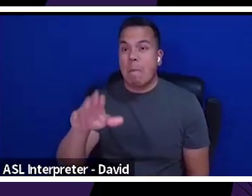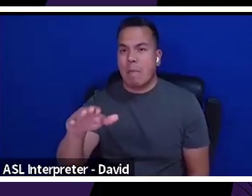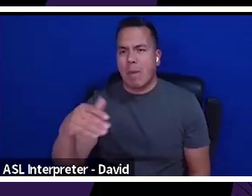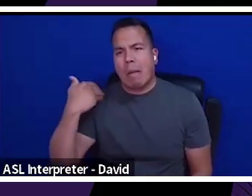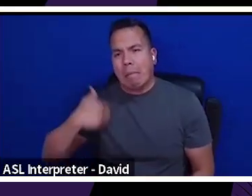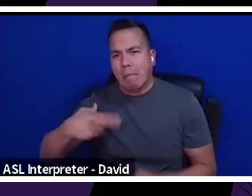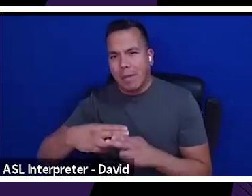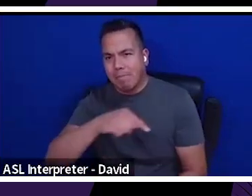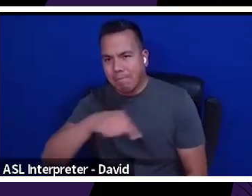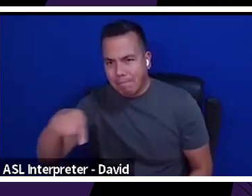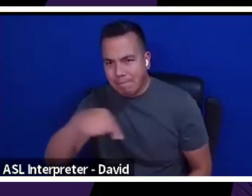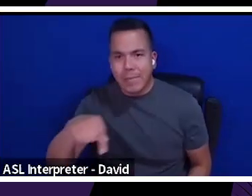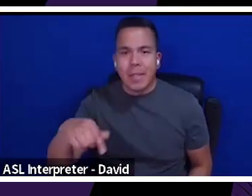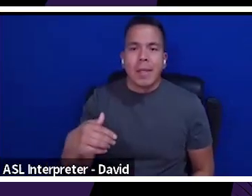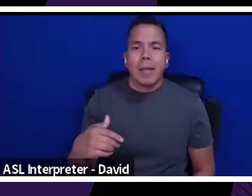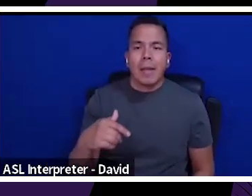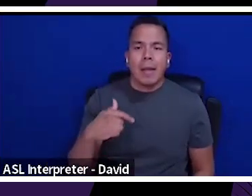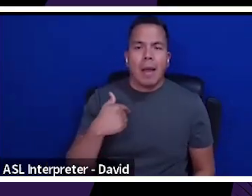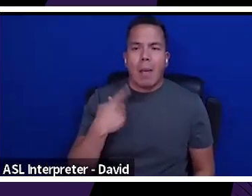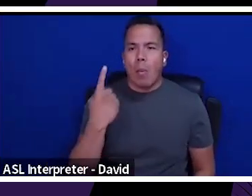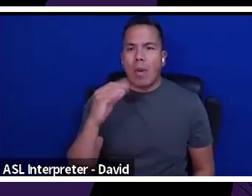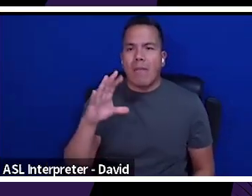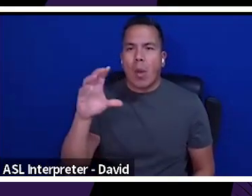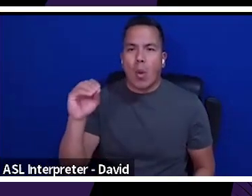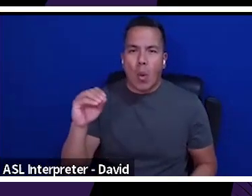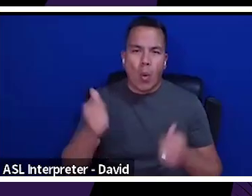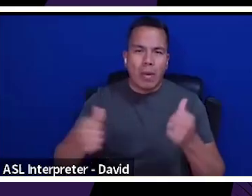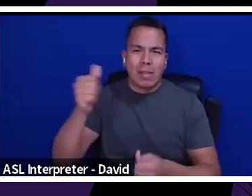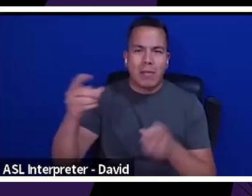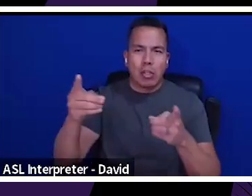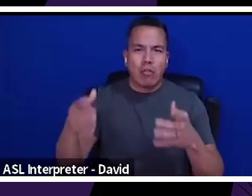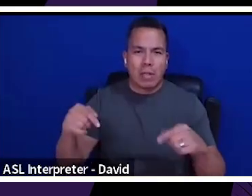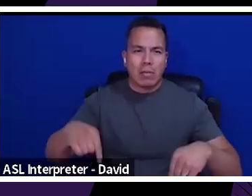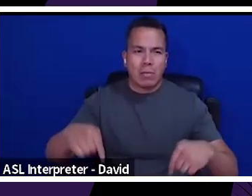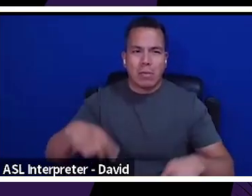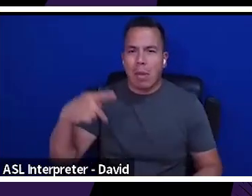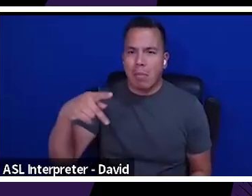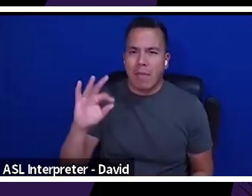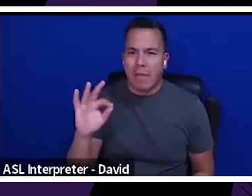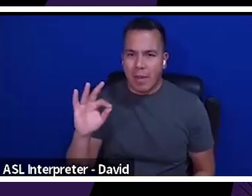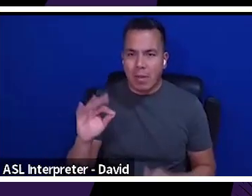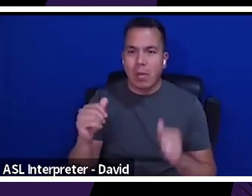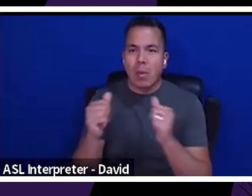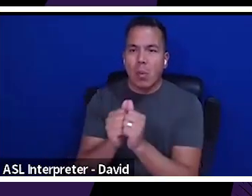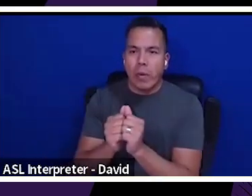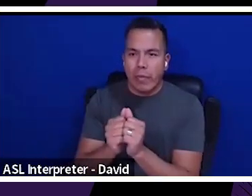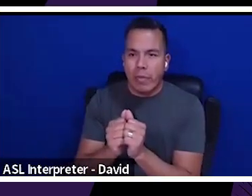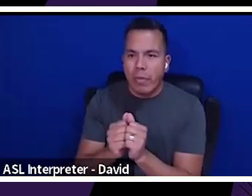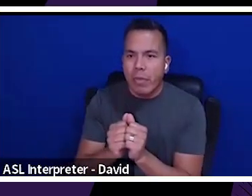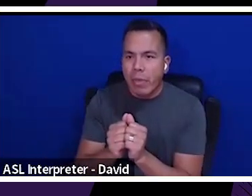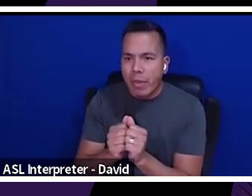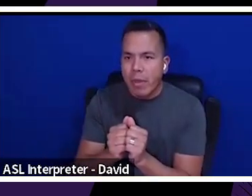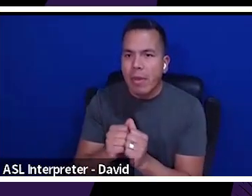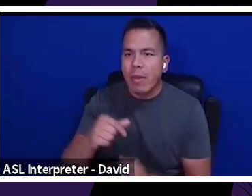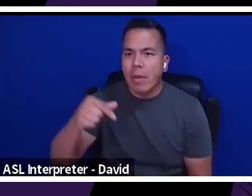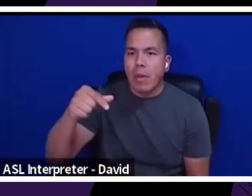Haddad, and I'm one of the co-executive directors of the Processing Foundation alongside Sheen.